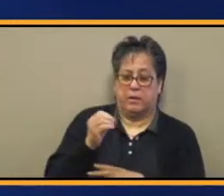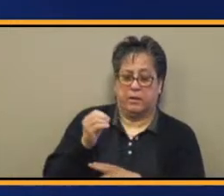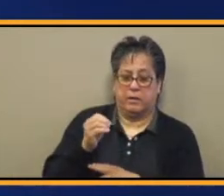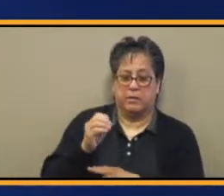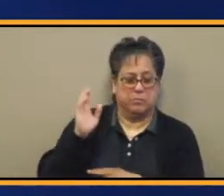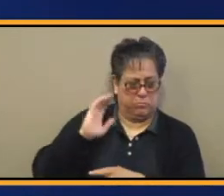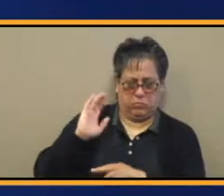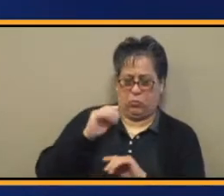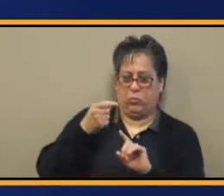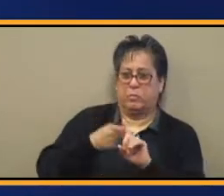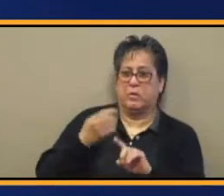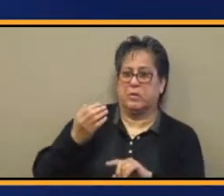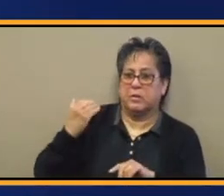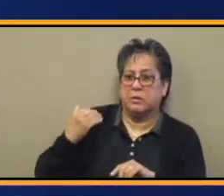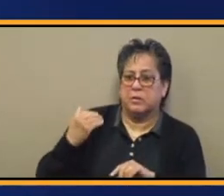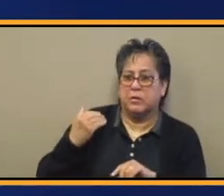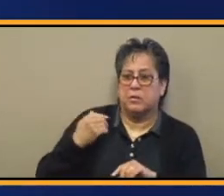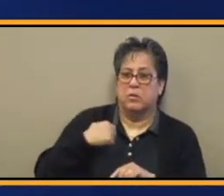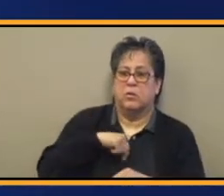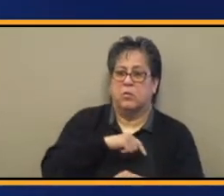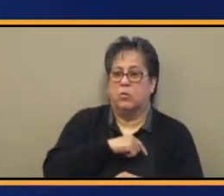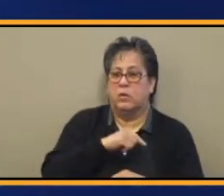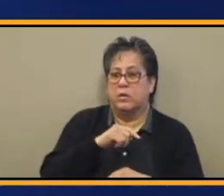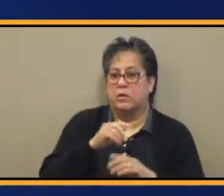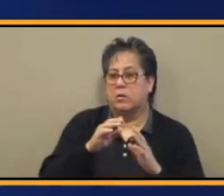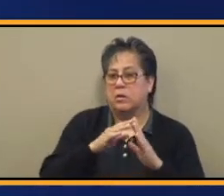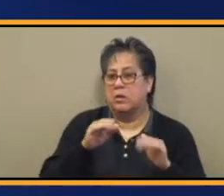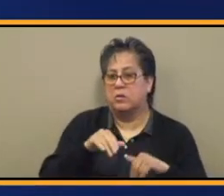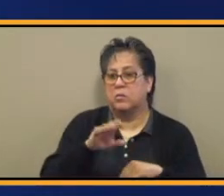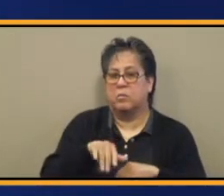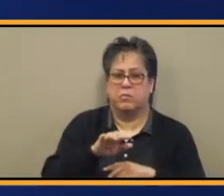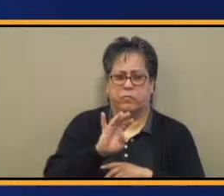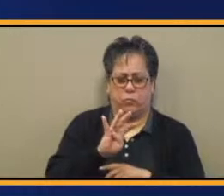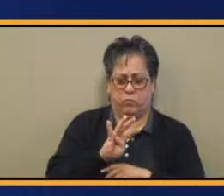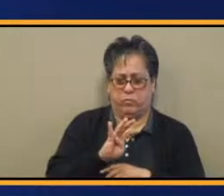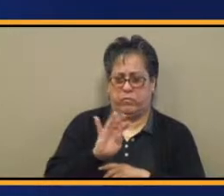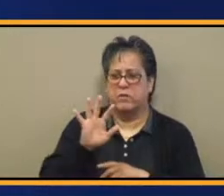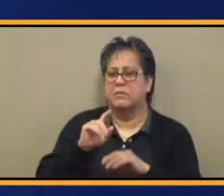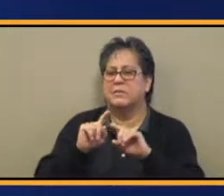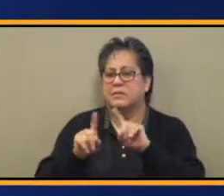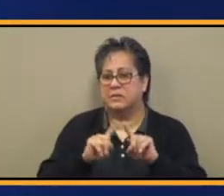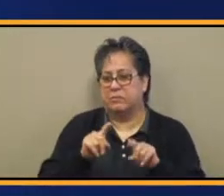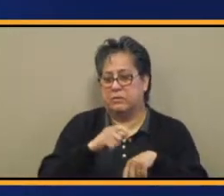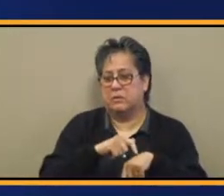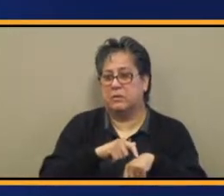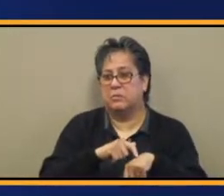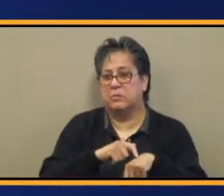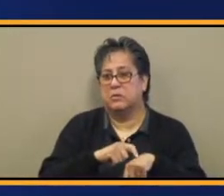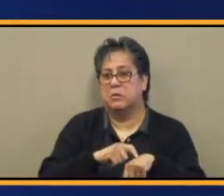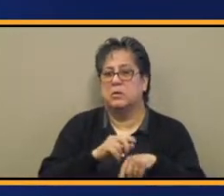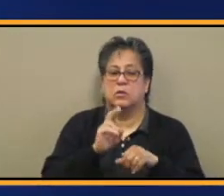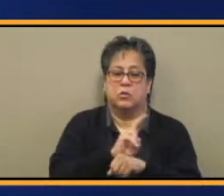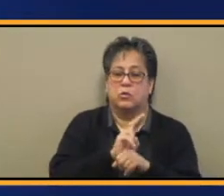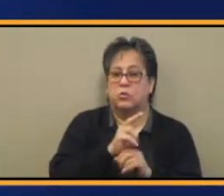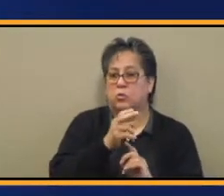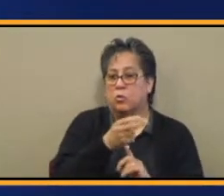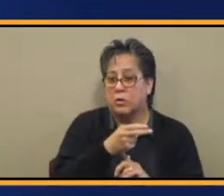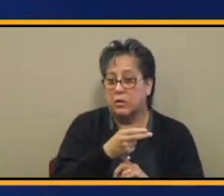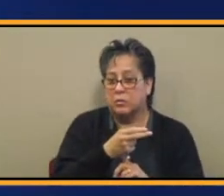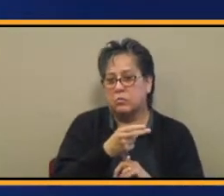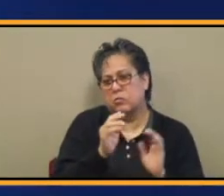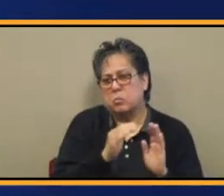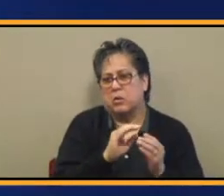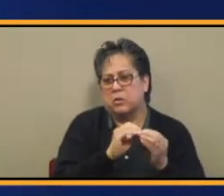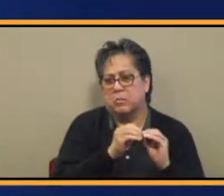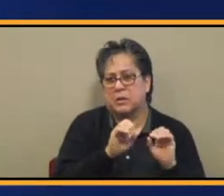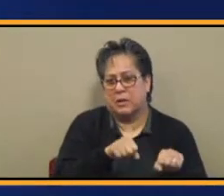past month, we've had to go ahead and house on at least four or five separate occasions. We utilize hotels with smaller numbers.